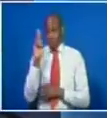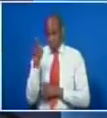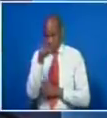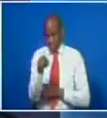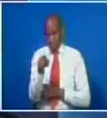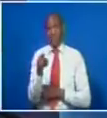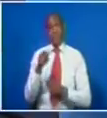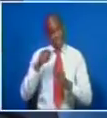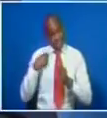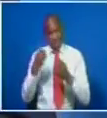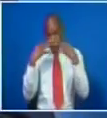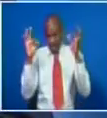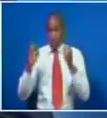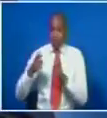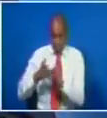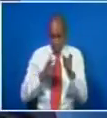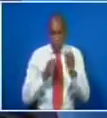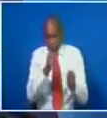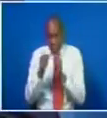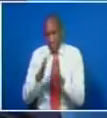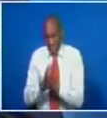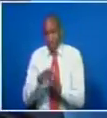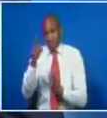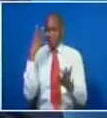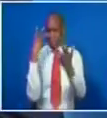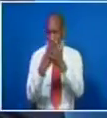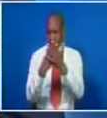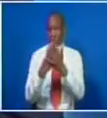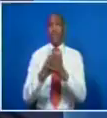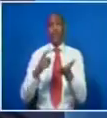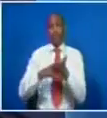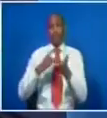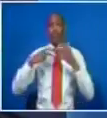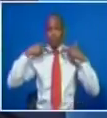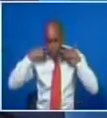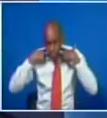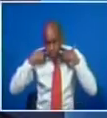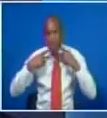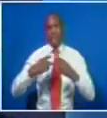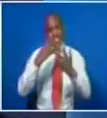was a freedom fighter. And he was imprisoned by the colonialists for 9 years.